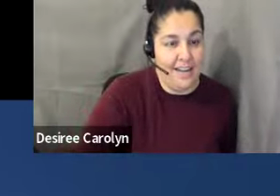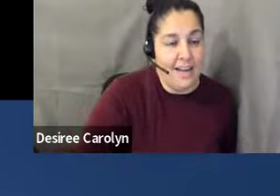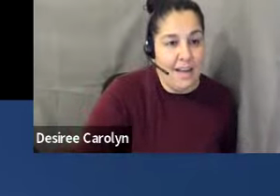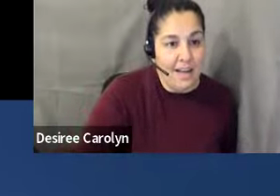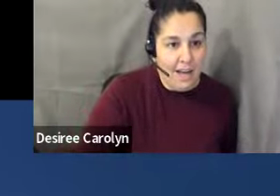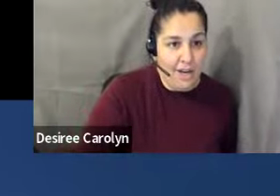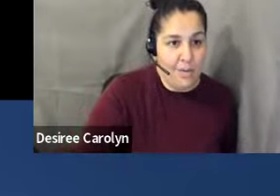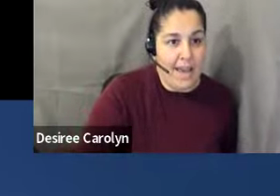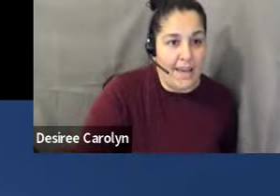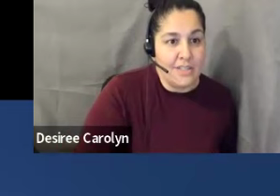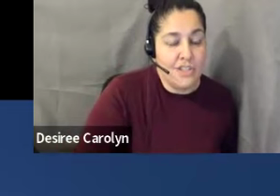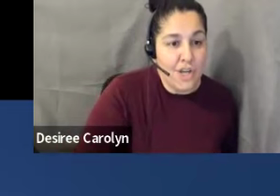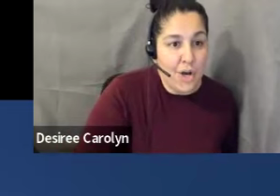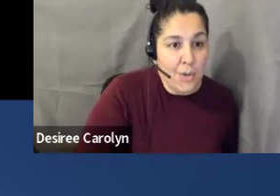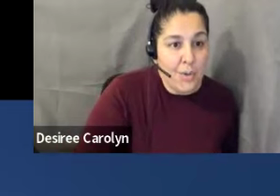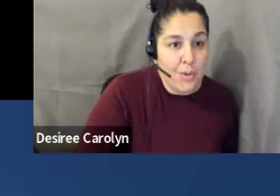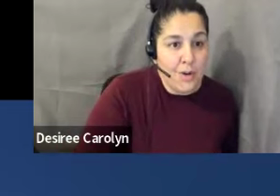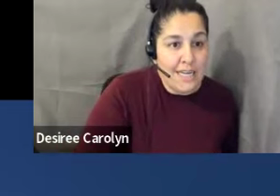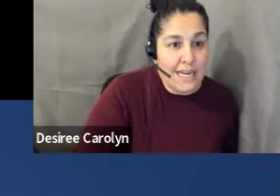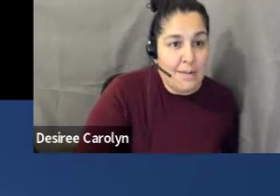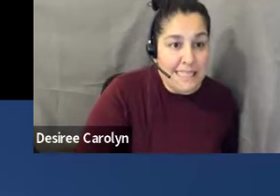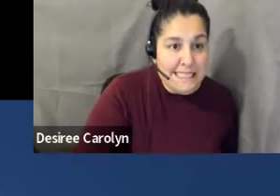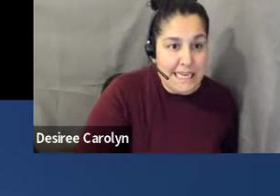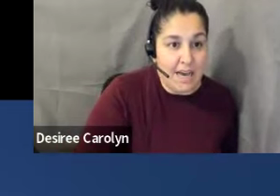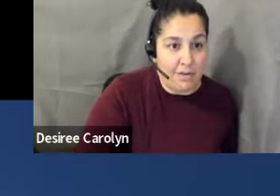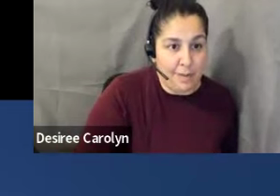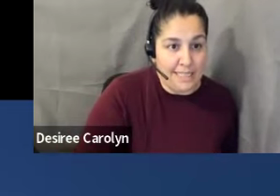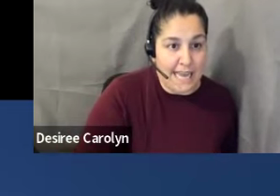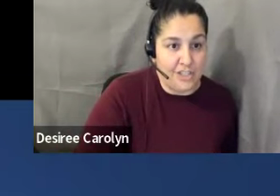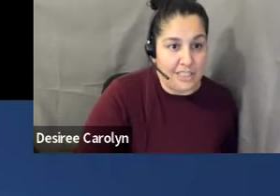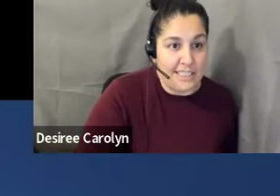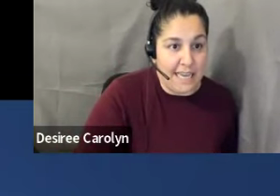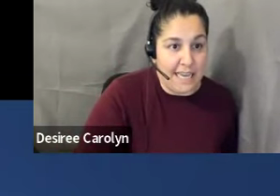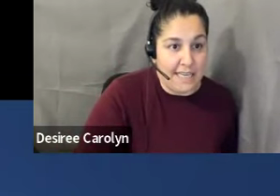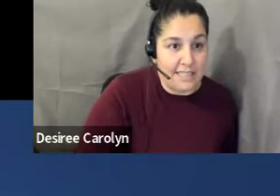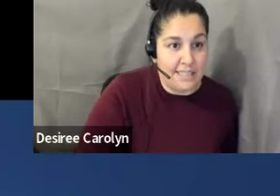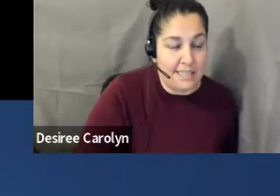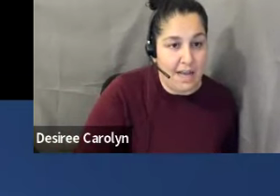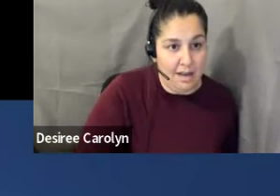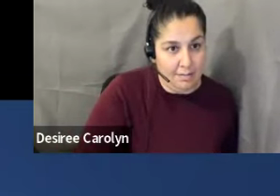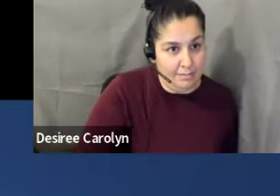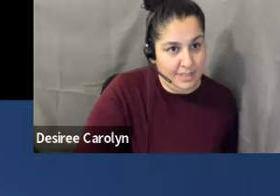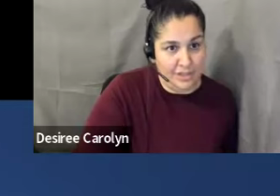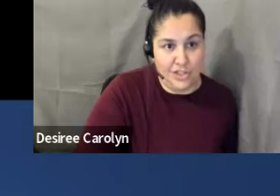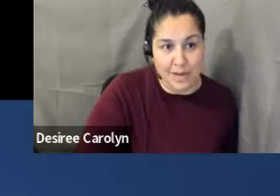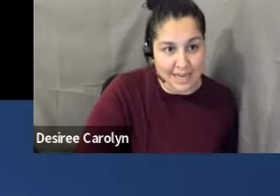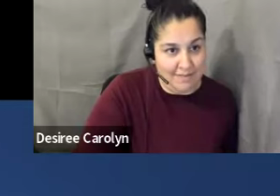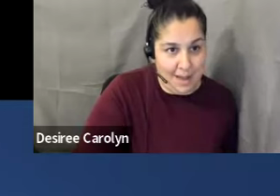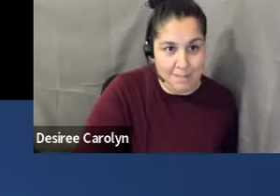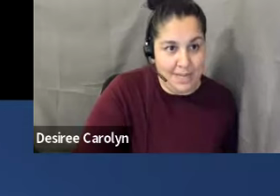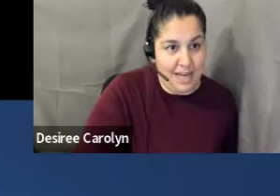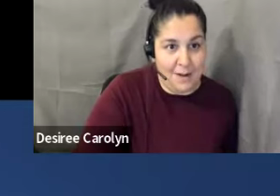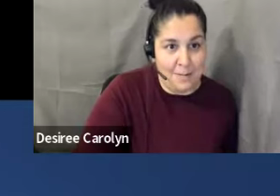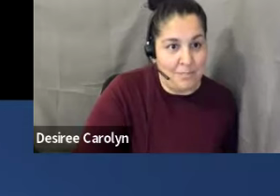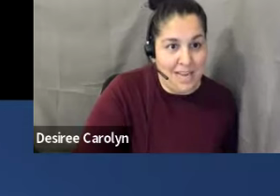question. Okay, so DC government agencies, there's so many of